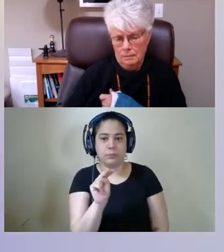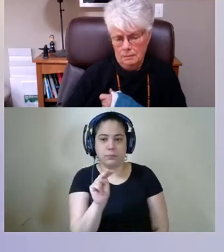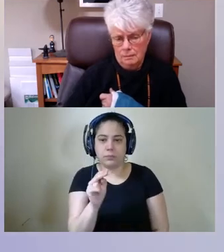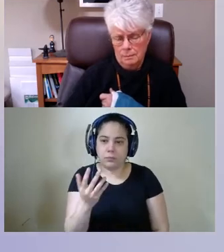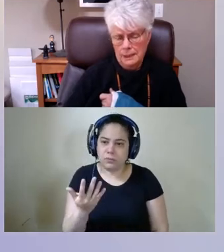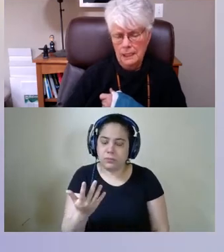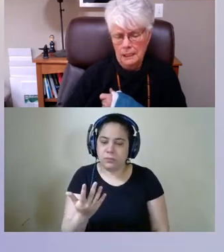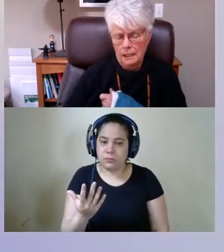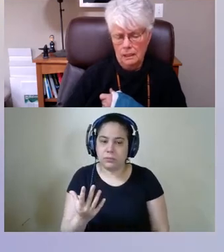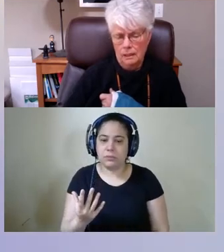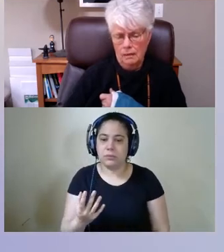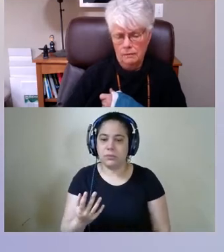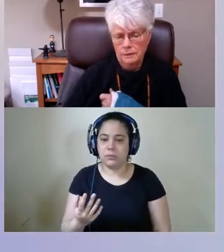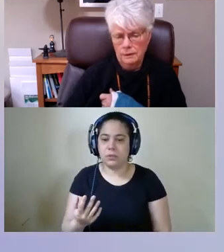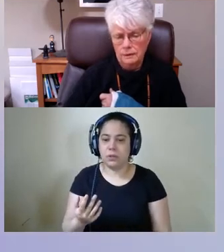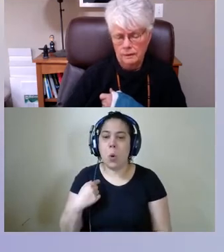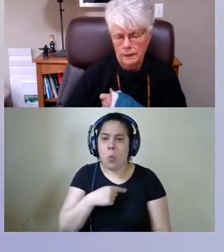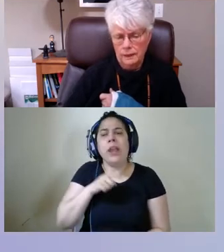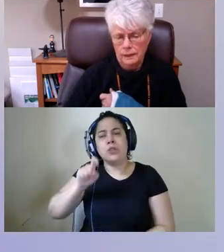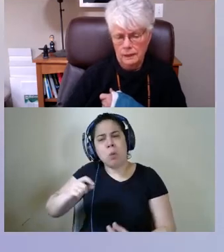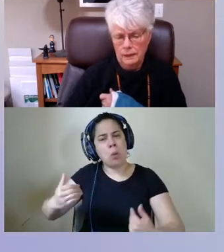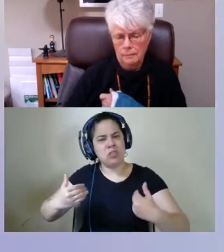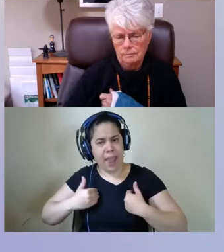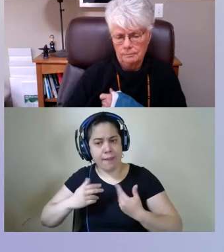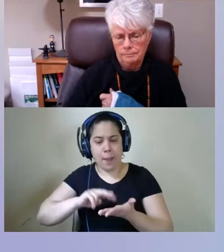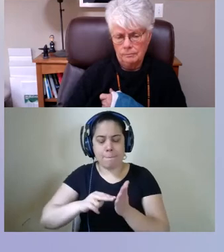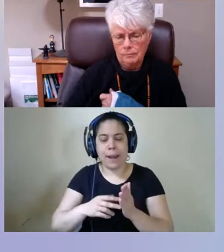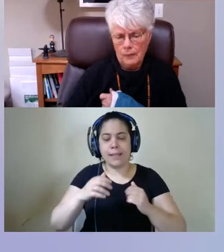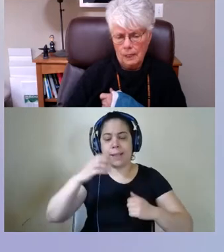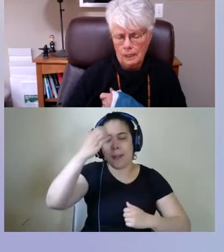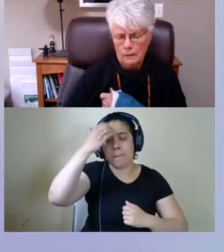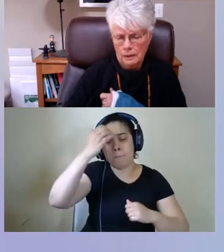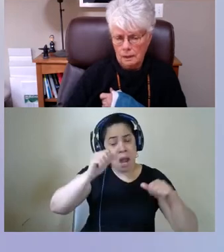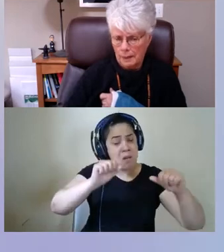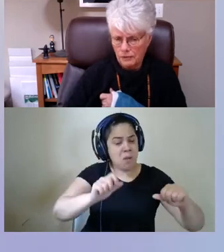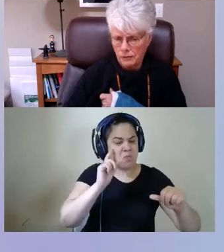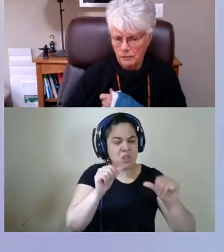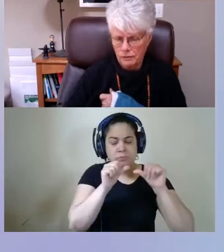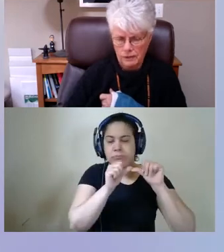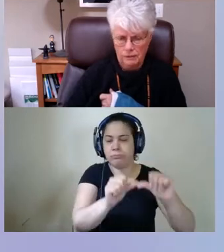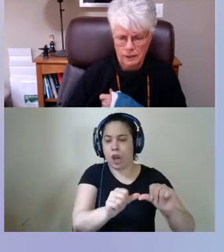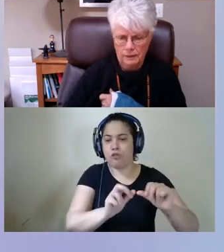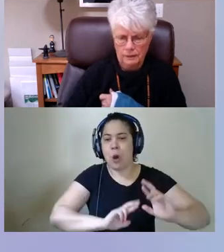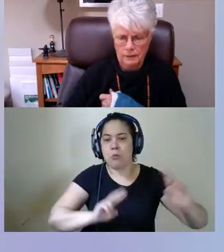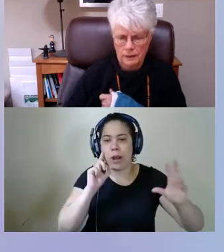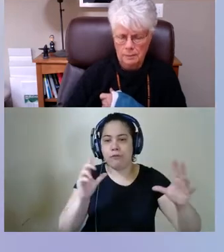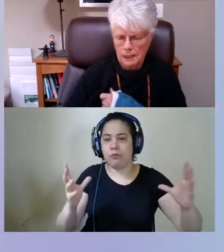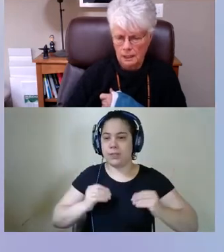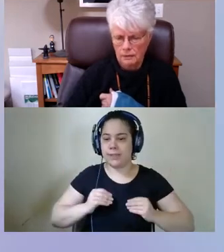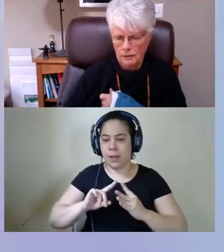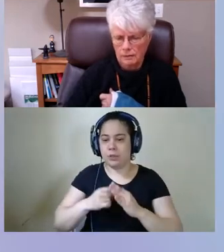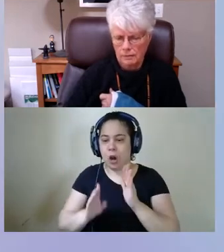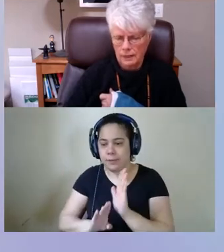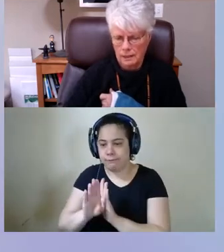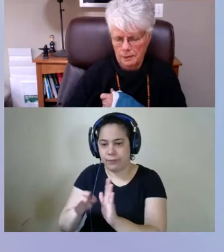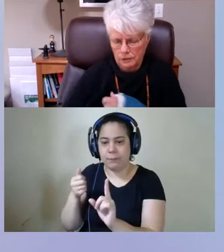beginning of the the capacity for self and other